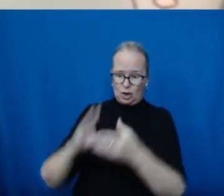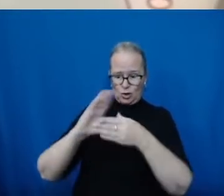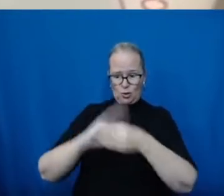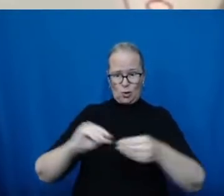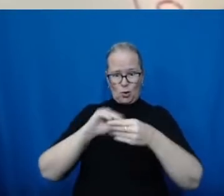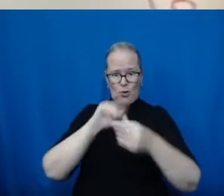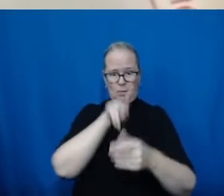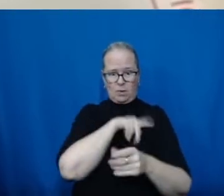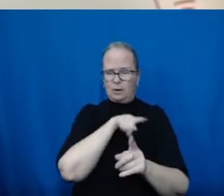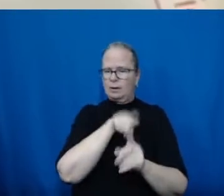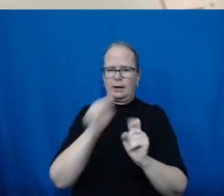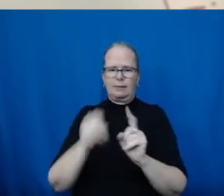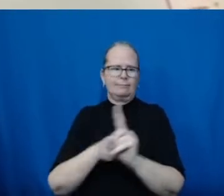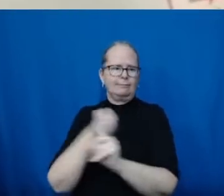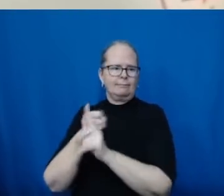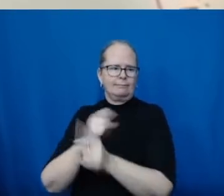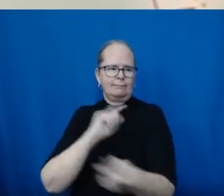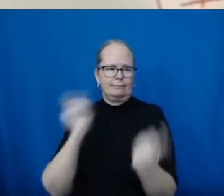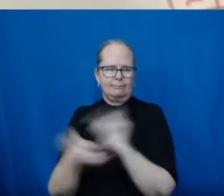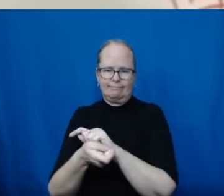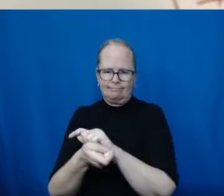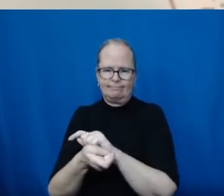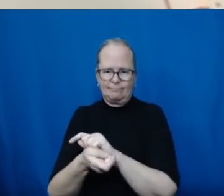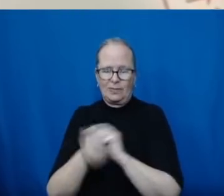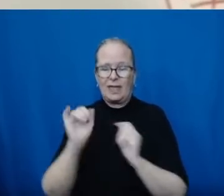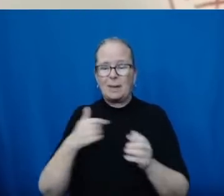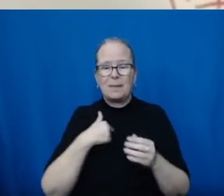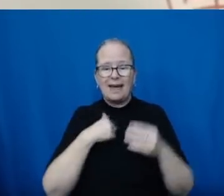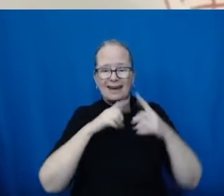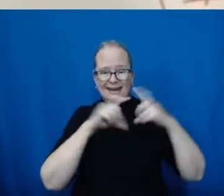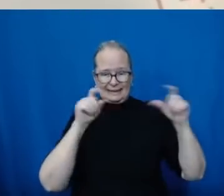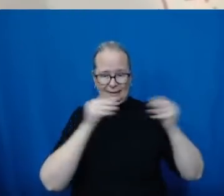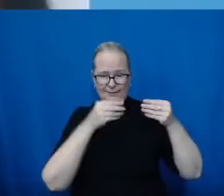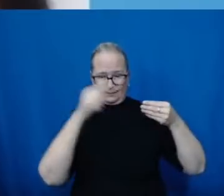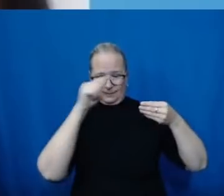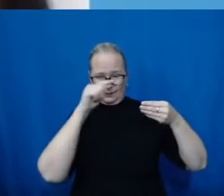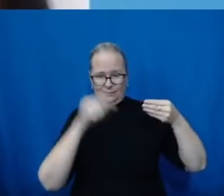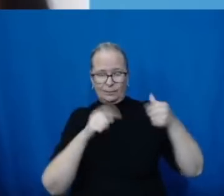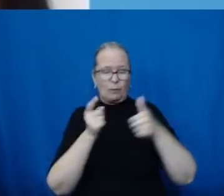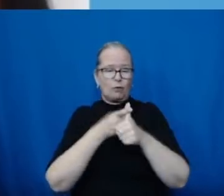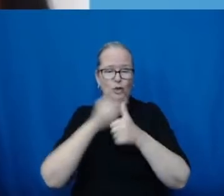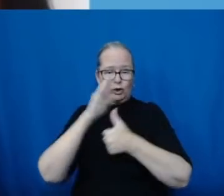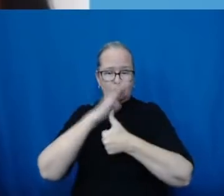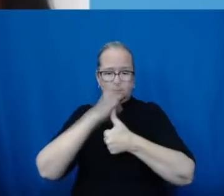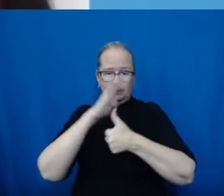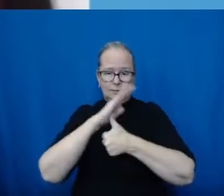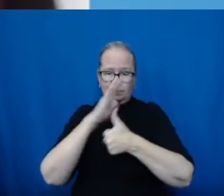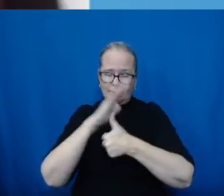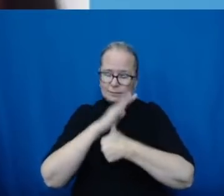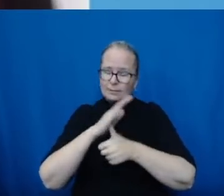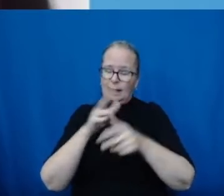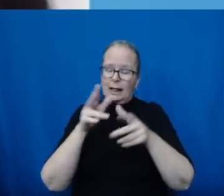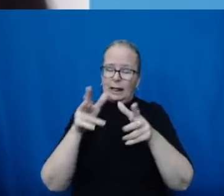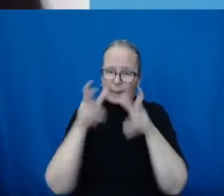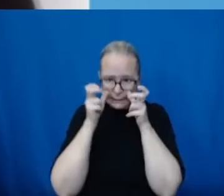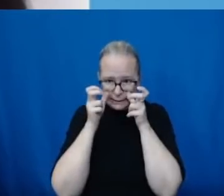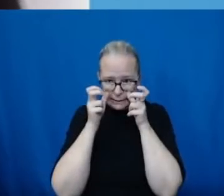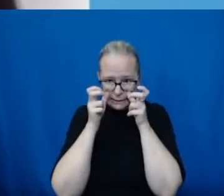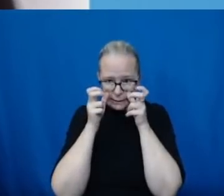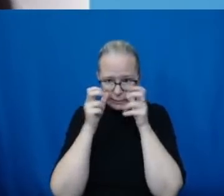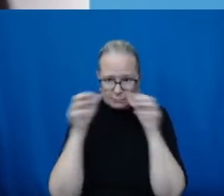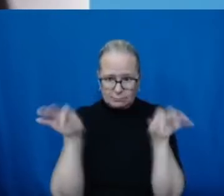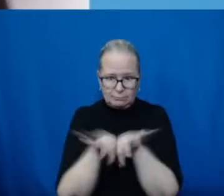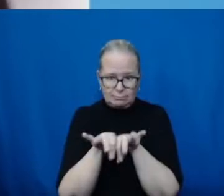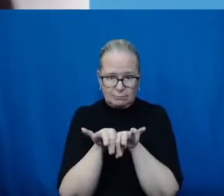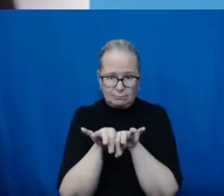already said, listen. So important to do that. Empathy. Try to be empathetic, and there's